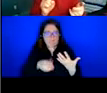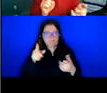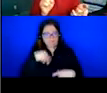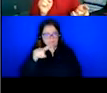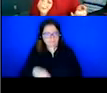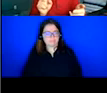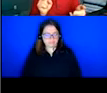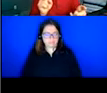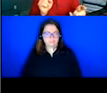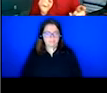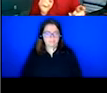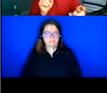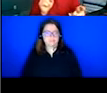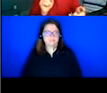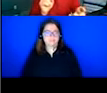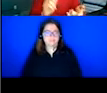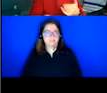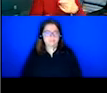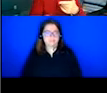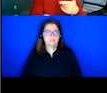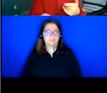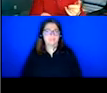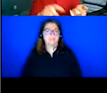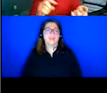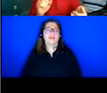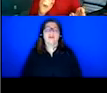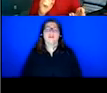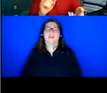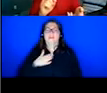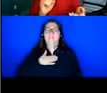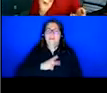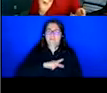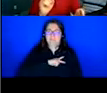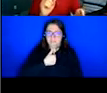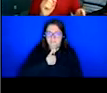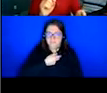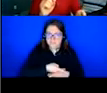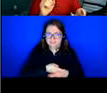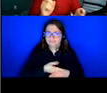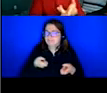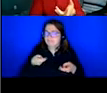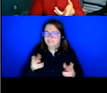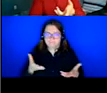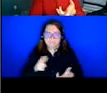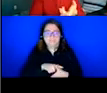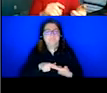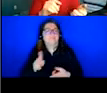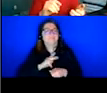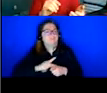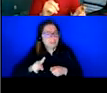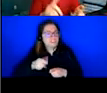What are opportunities to enhance my personal self-care? What are my opportunities to enhance my